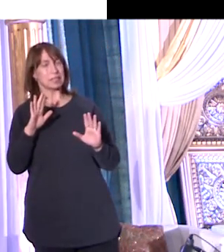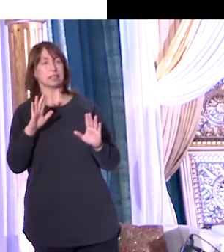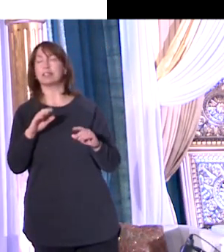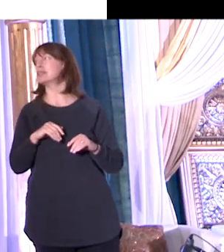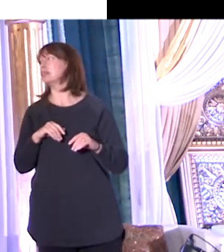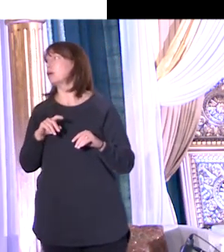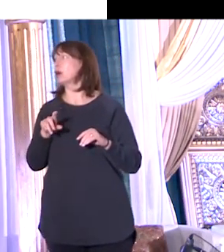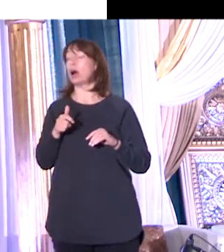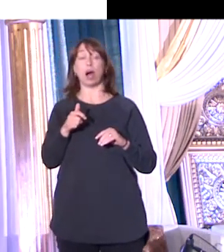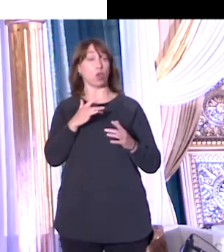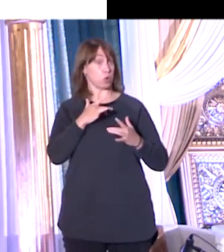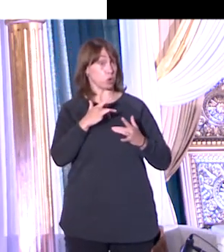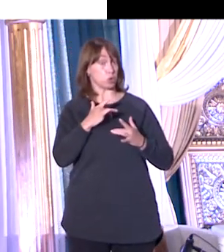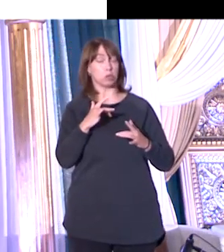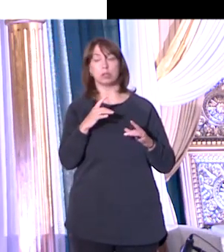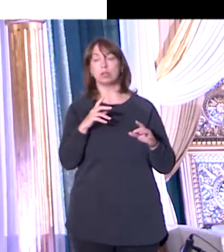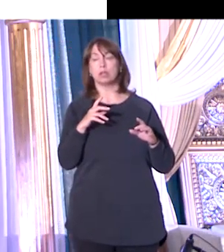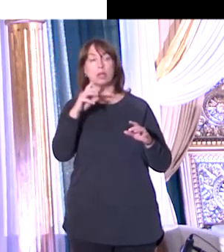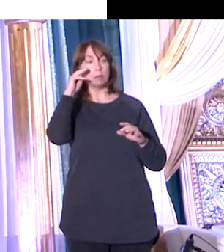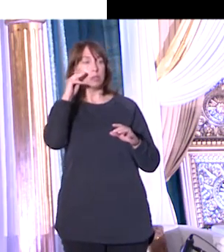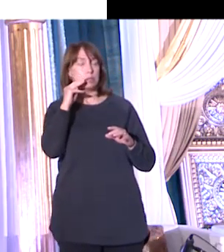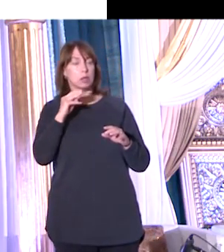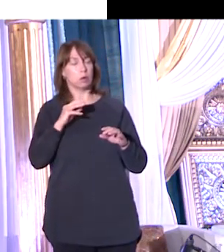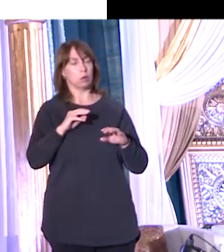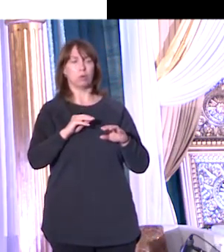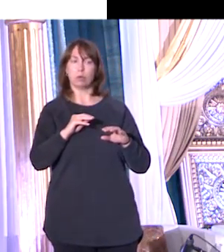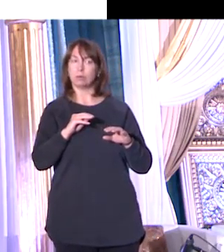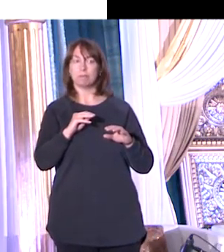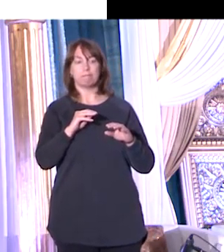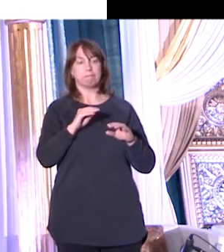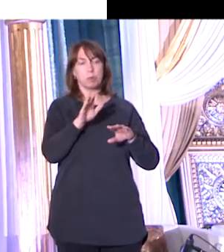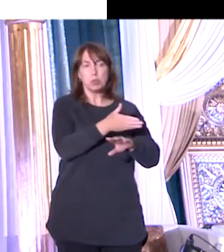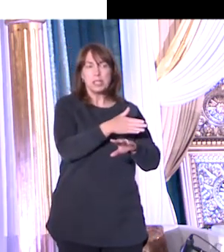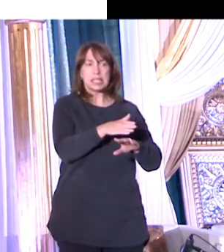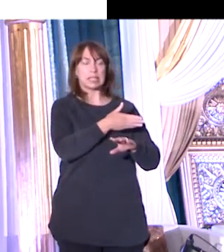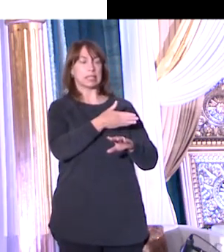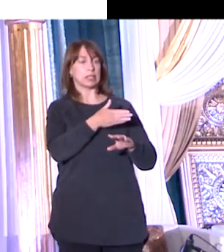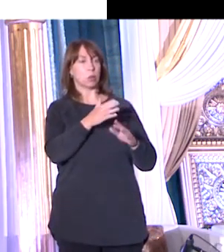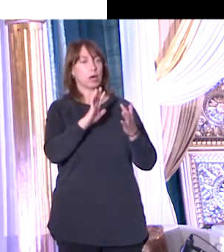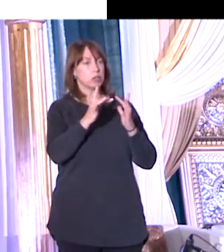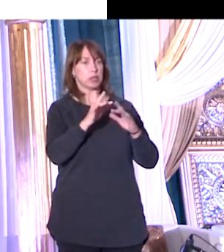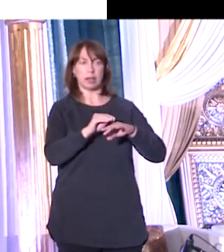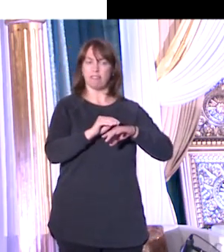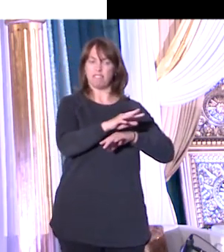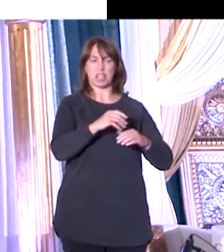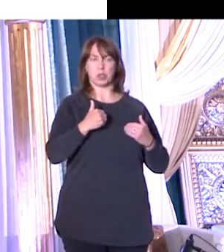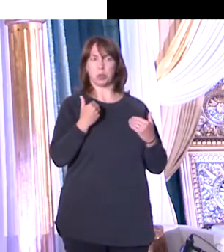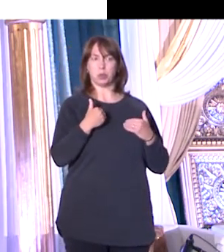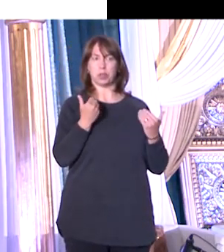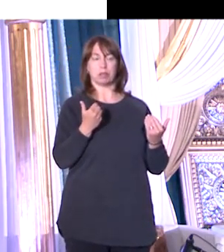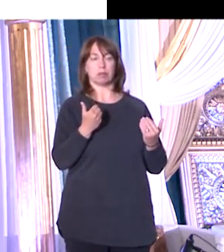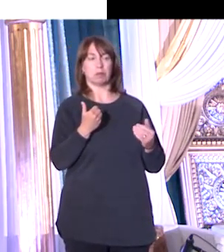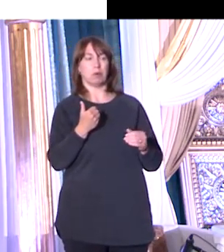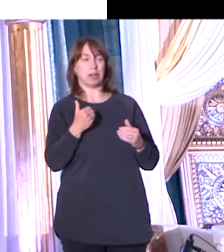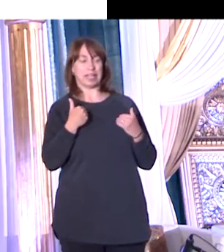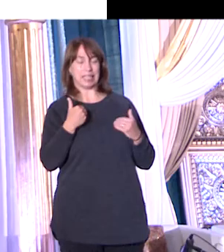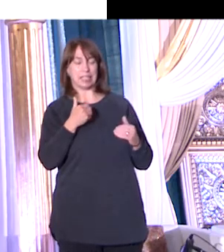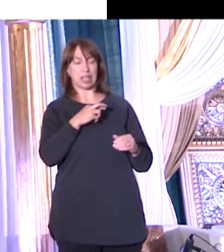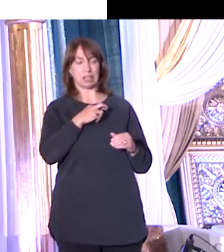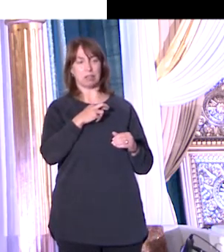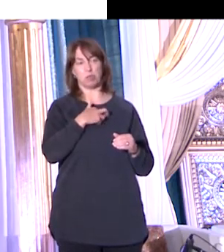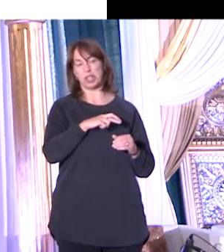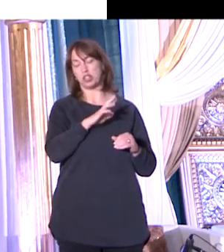influence of music, the internet on youth, the decline in the importance of religion among Canadian Muslims, and relatively few